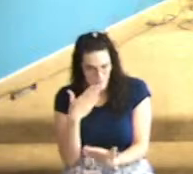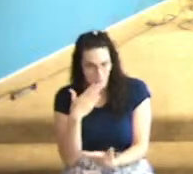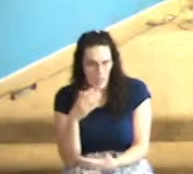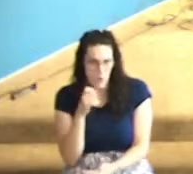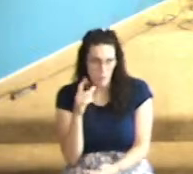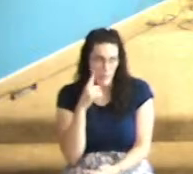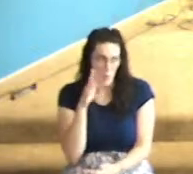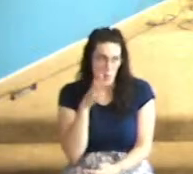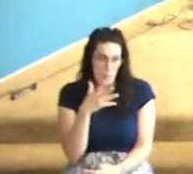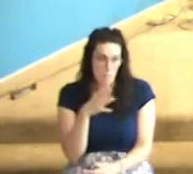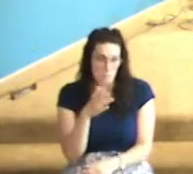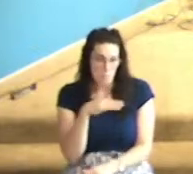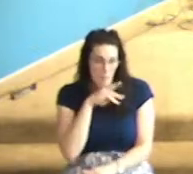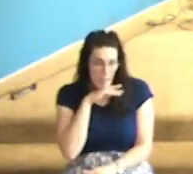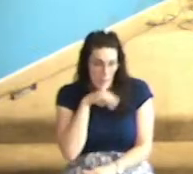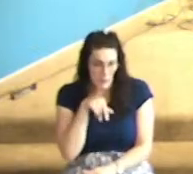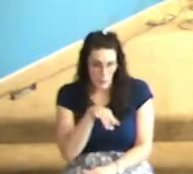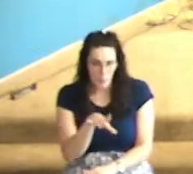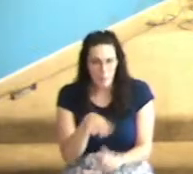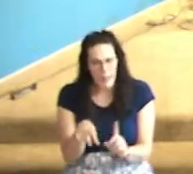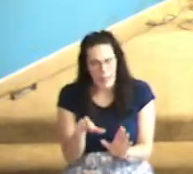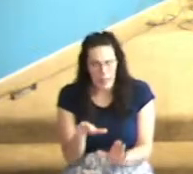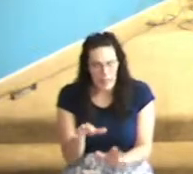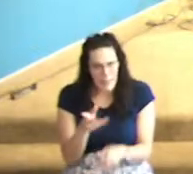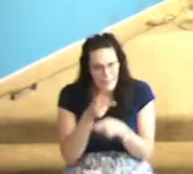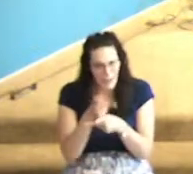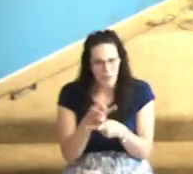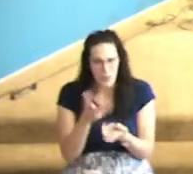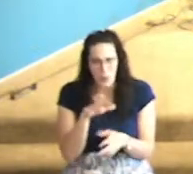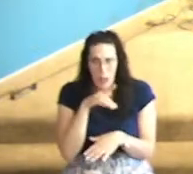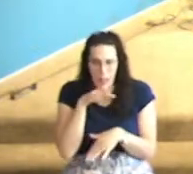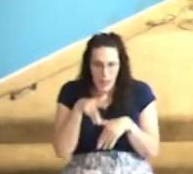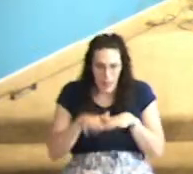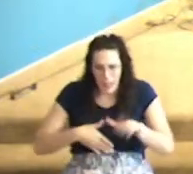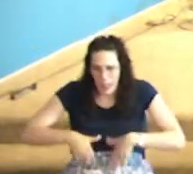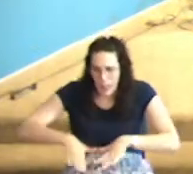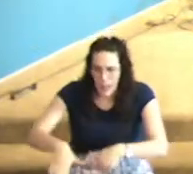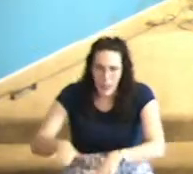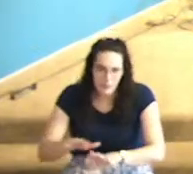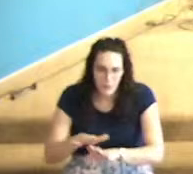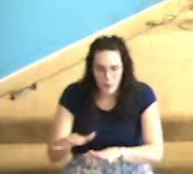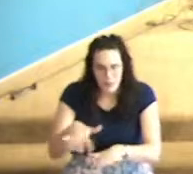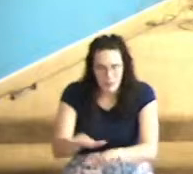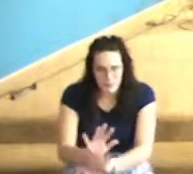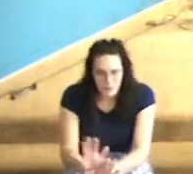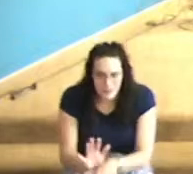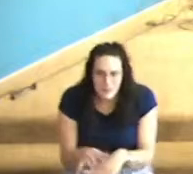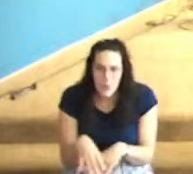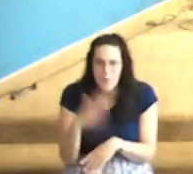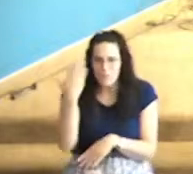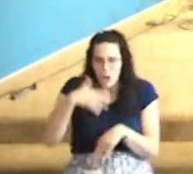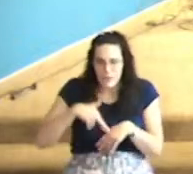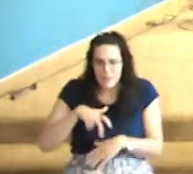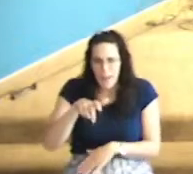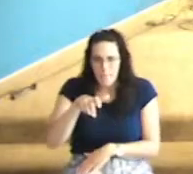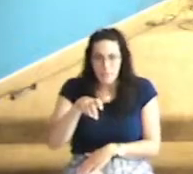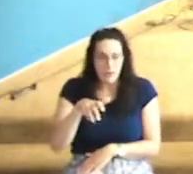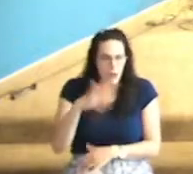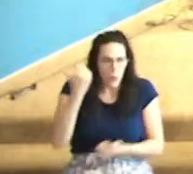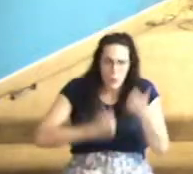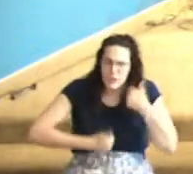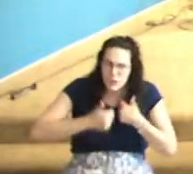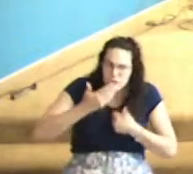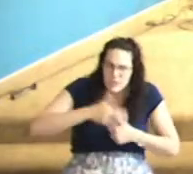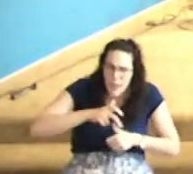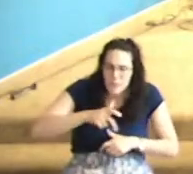you'll track in any mud, but just be mindful of that, so we won't want to mess up their space, okay? So go up the front steps. What steps are you going to go